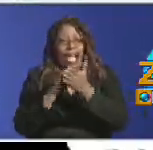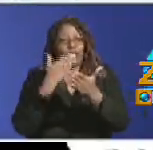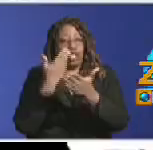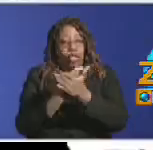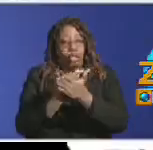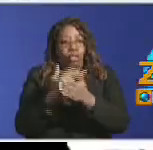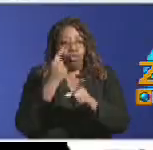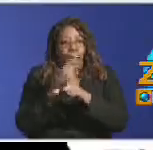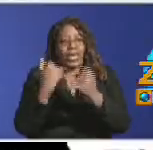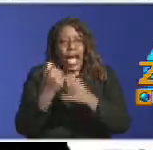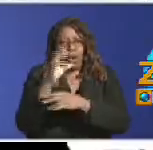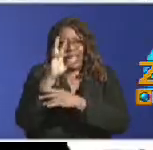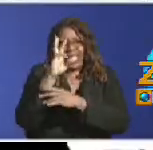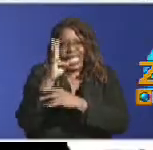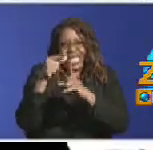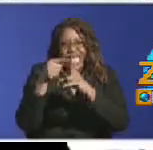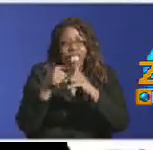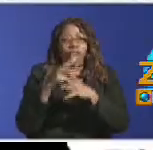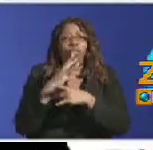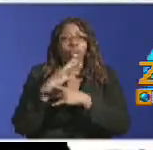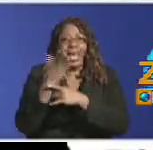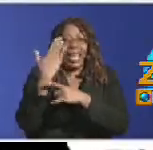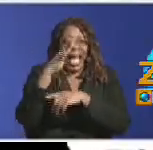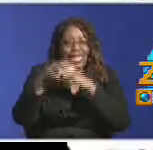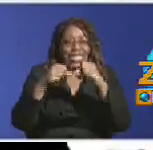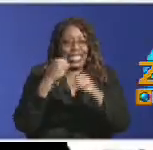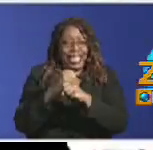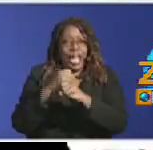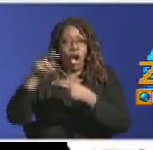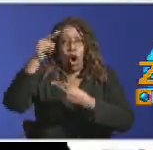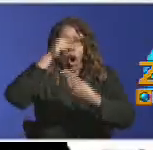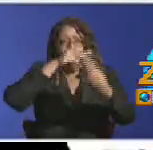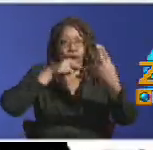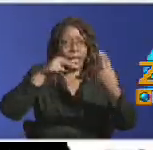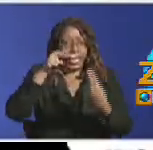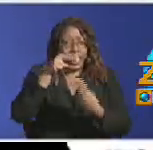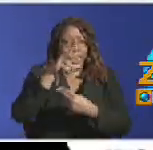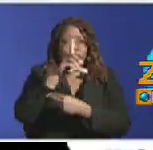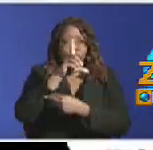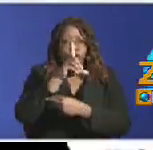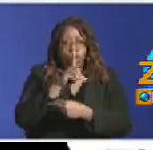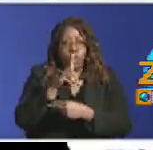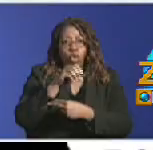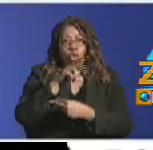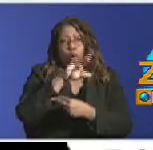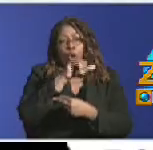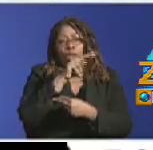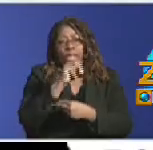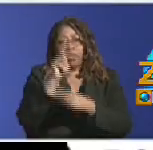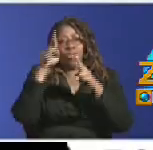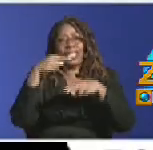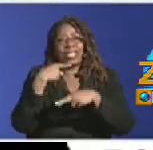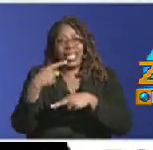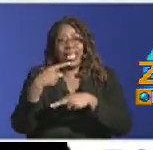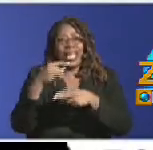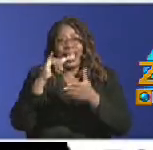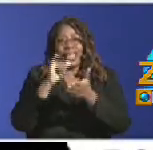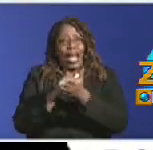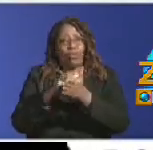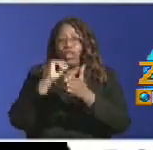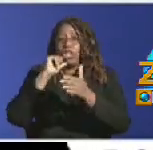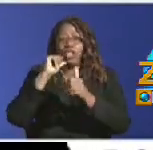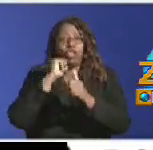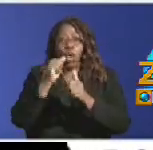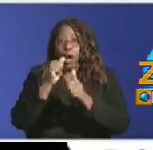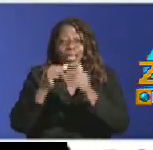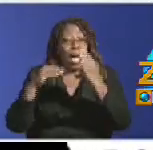nearly 6 inches of water. Just last year during Hurricane Dorian and a few years ago during Matthew, residents say cars could not